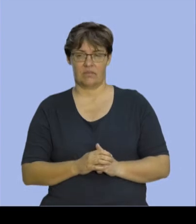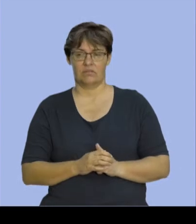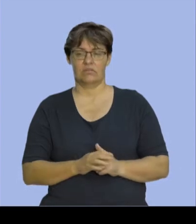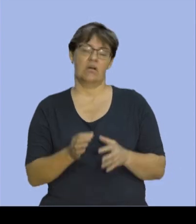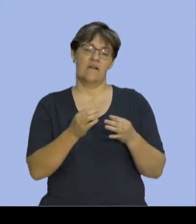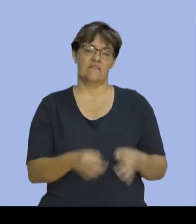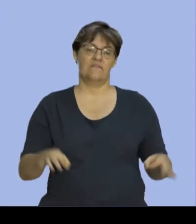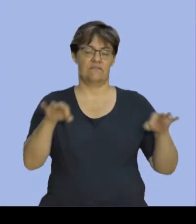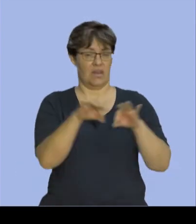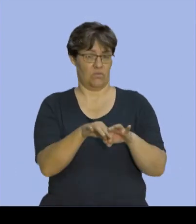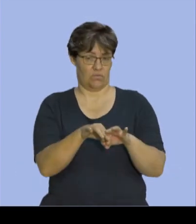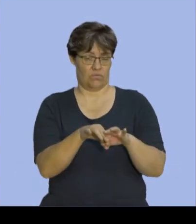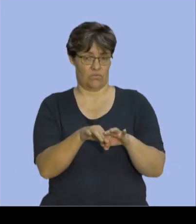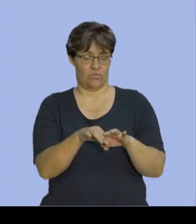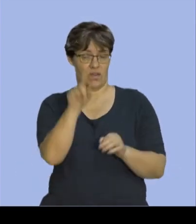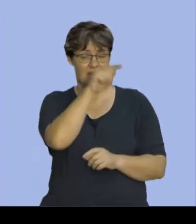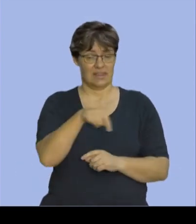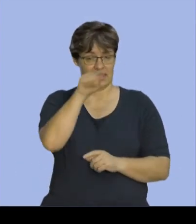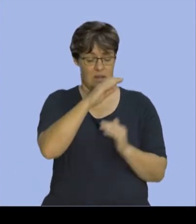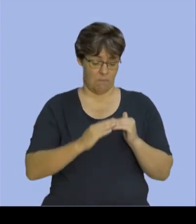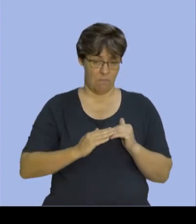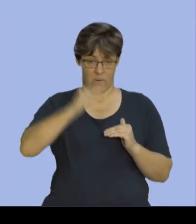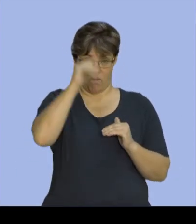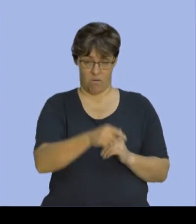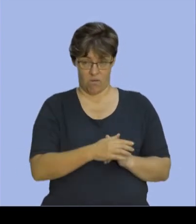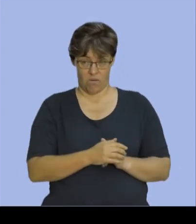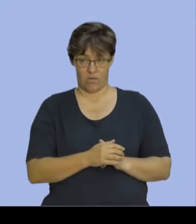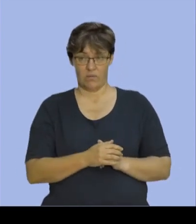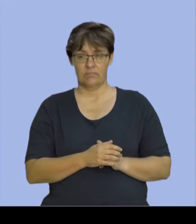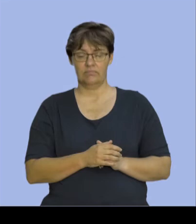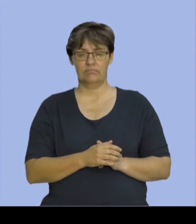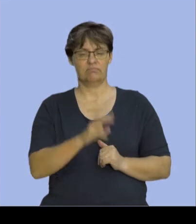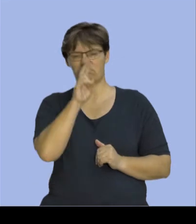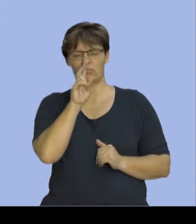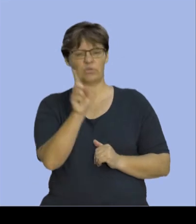increase the values of theta, you will need